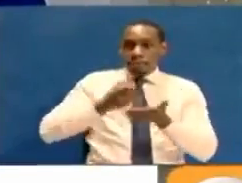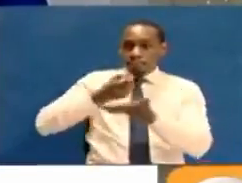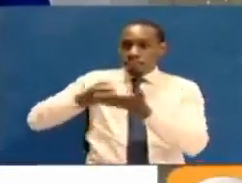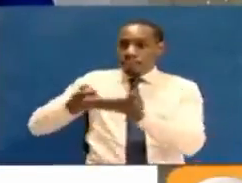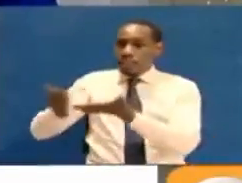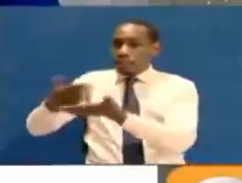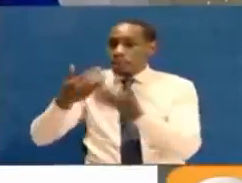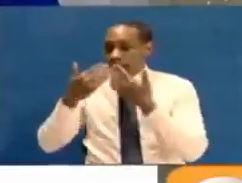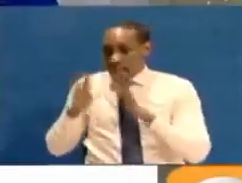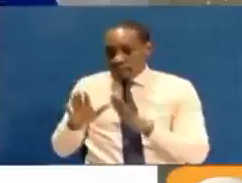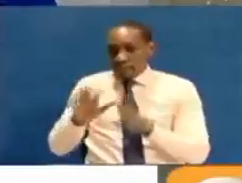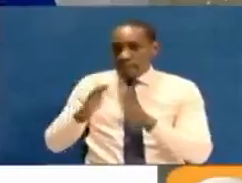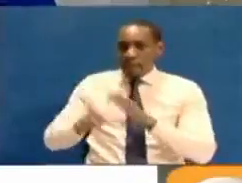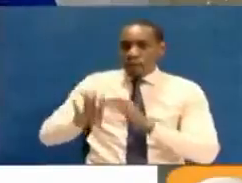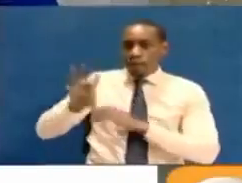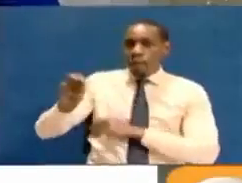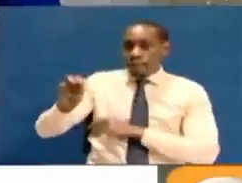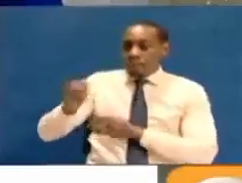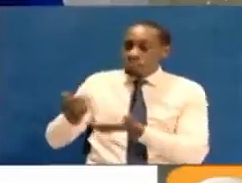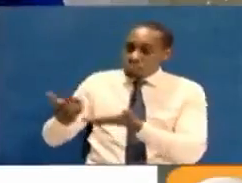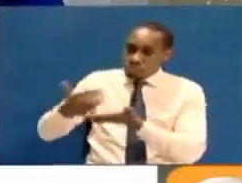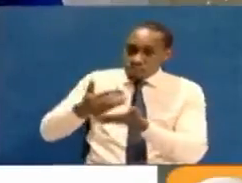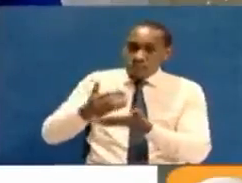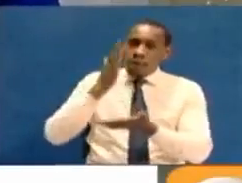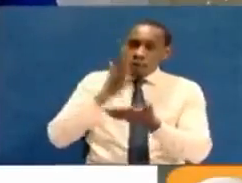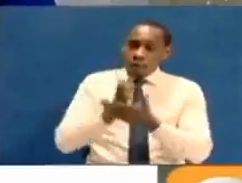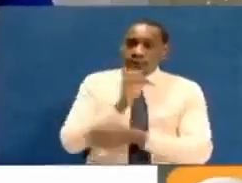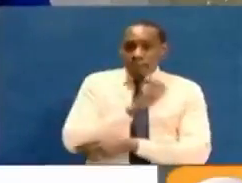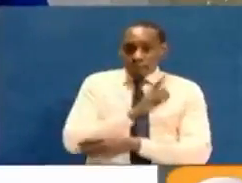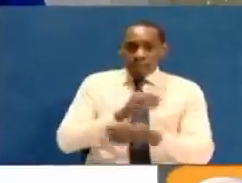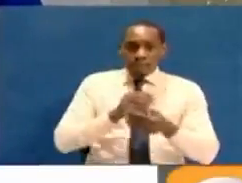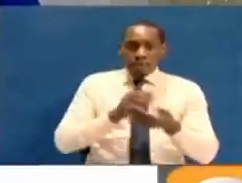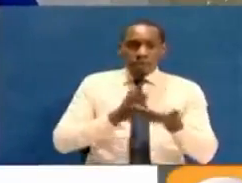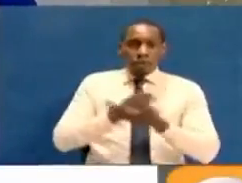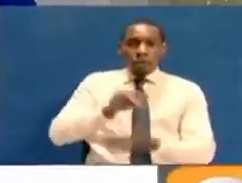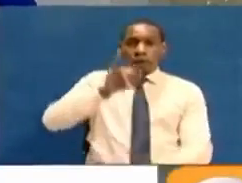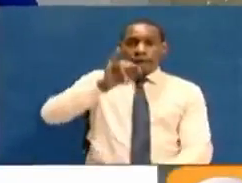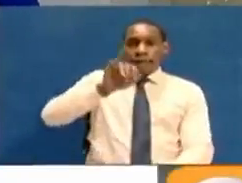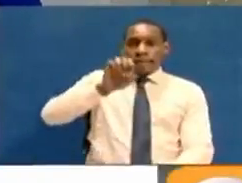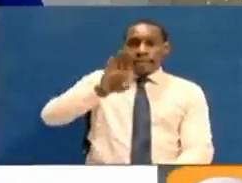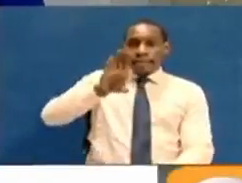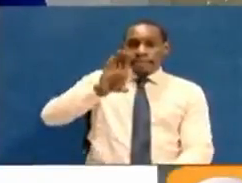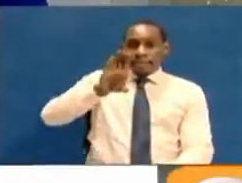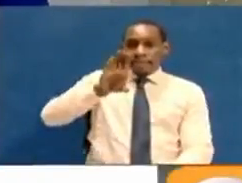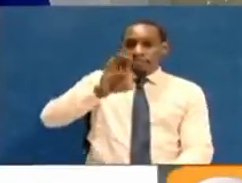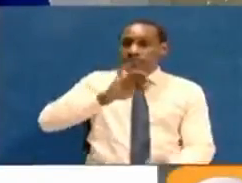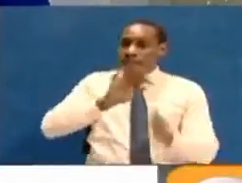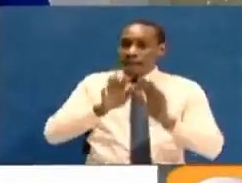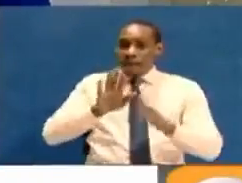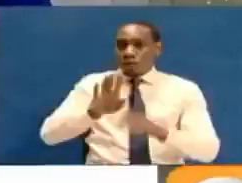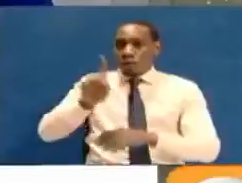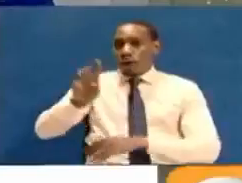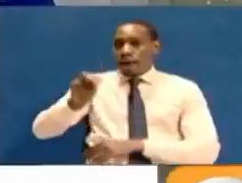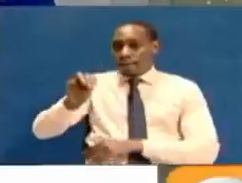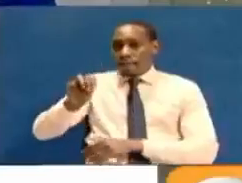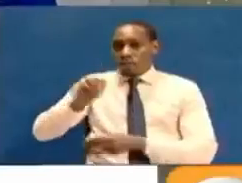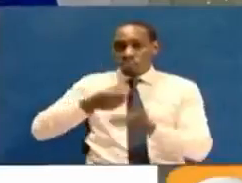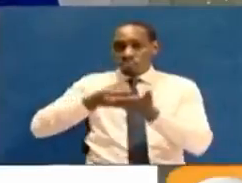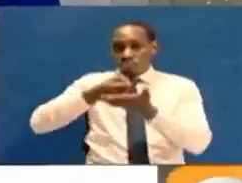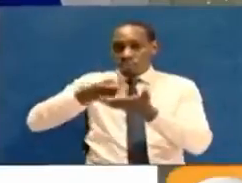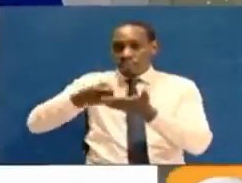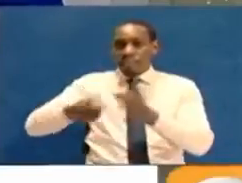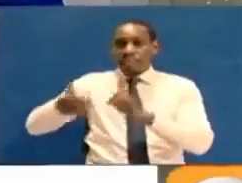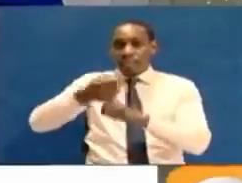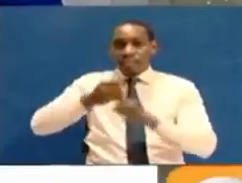signatures were collected, about 4 million of them. They were then verified by the IEBC, about 1 million of them. It passed